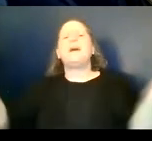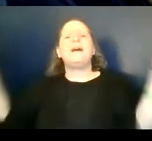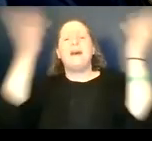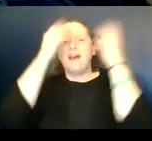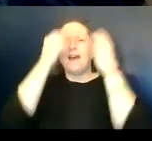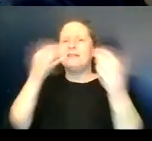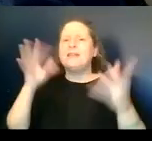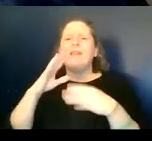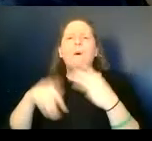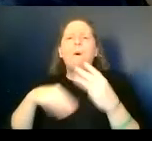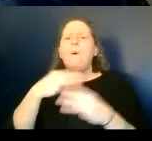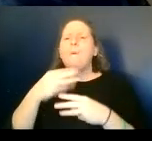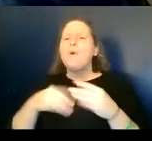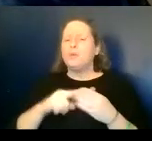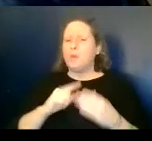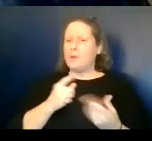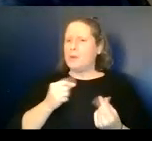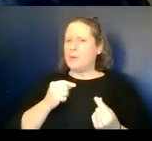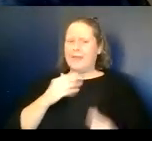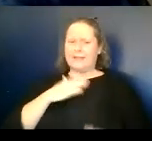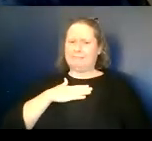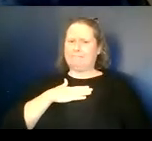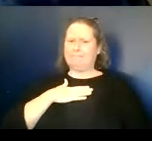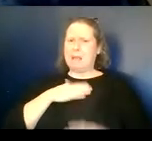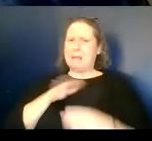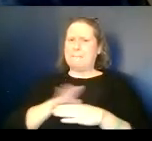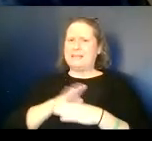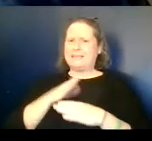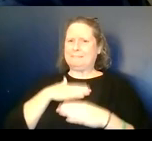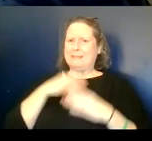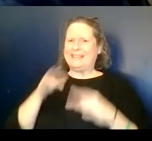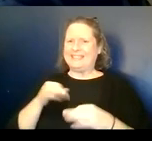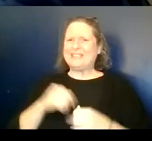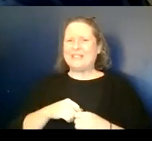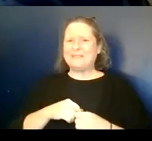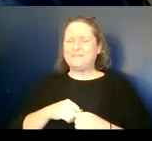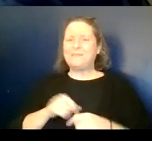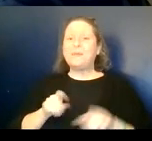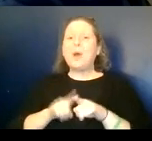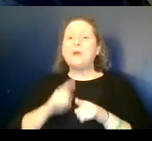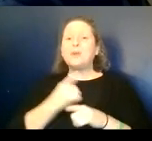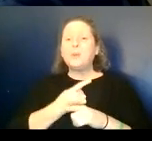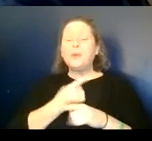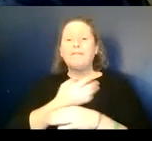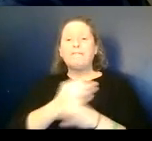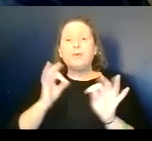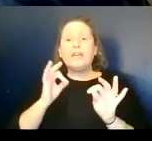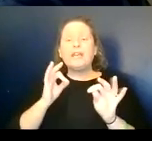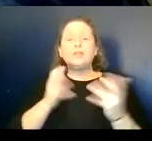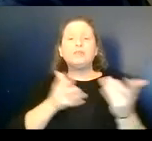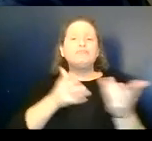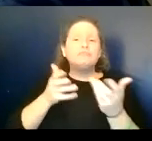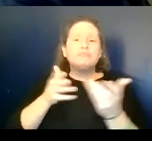our business. And we are also free to associate with who we want to associate